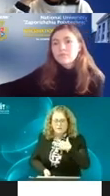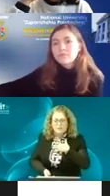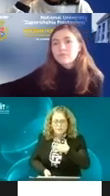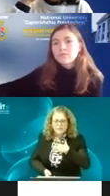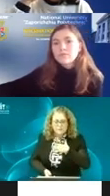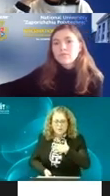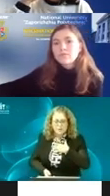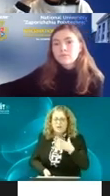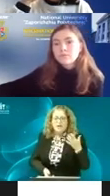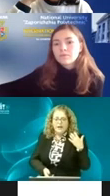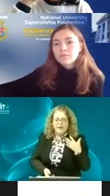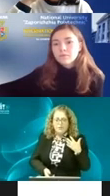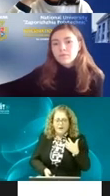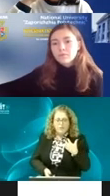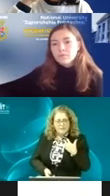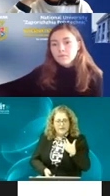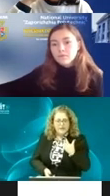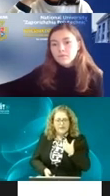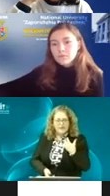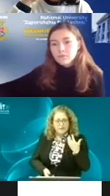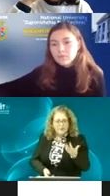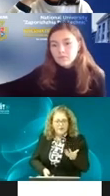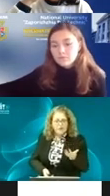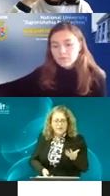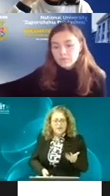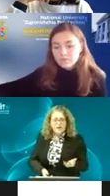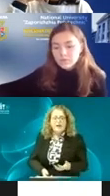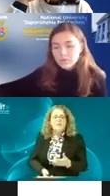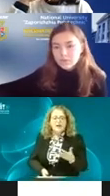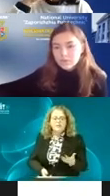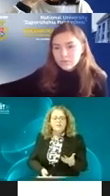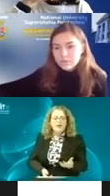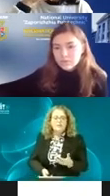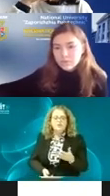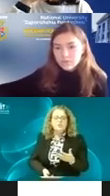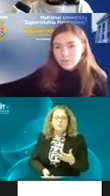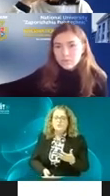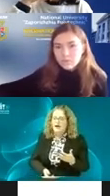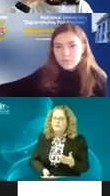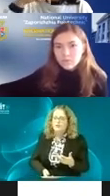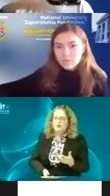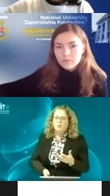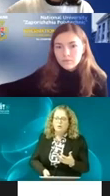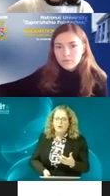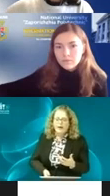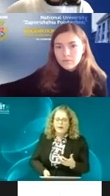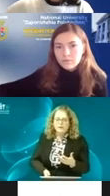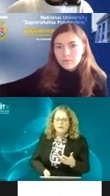I was part of this project when I was studying for my PhD. In 1992-2000,